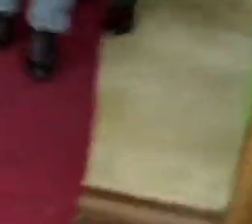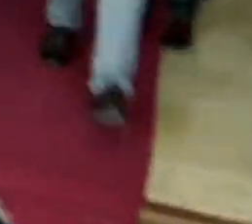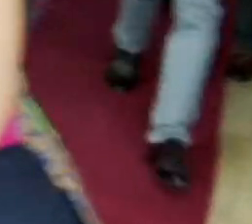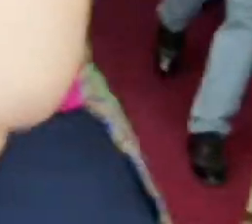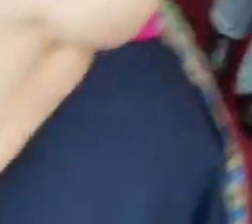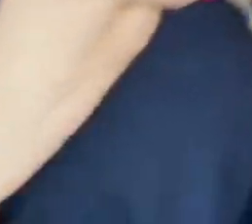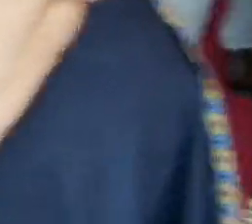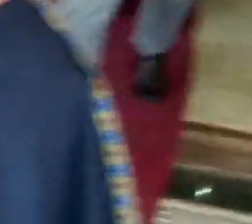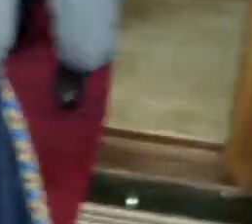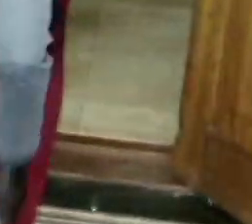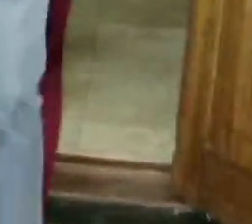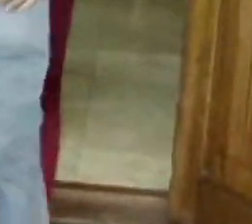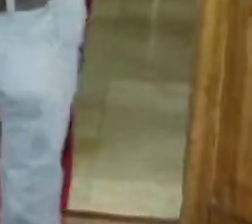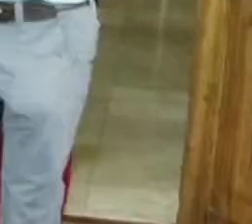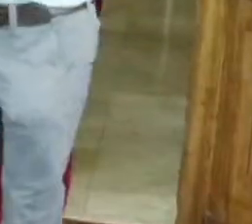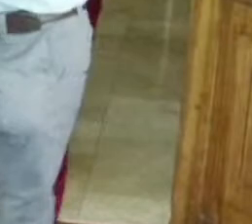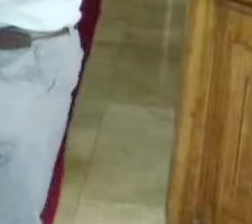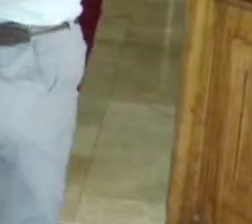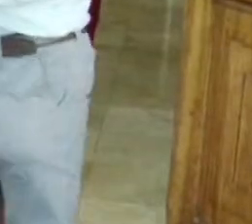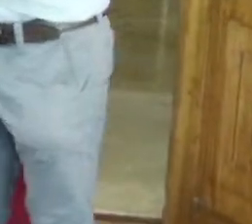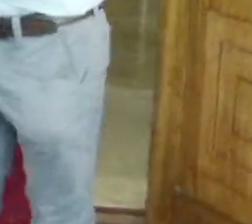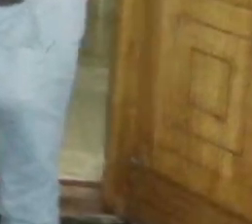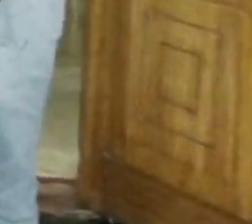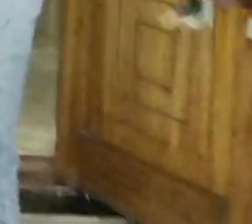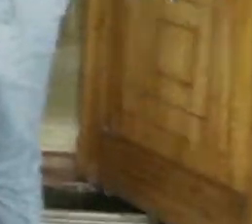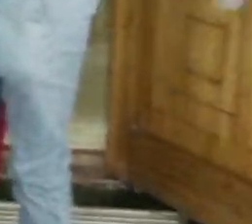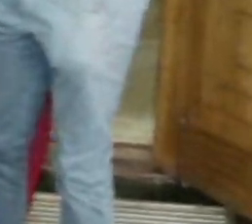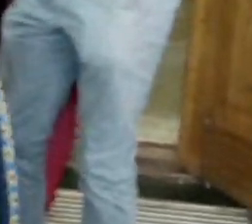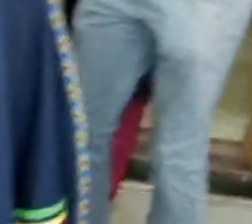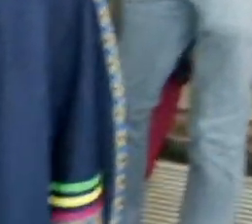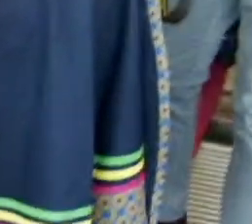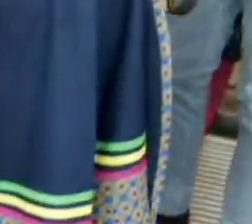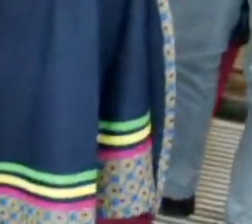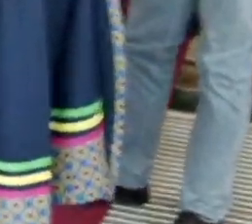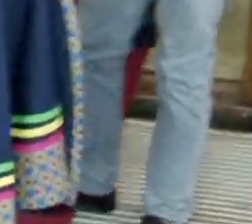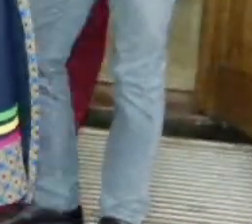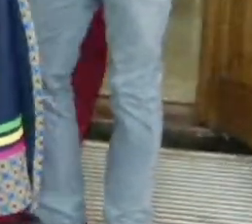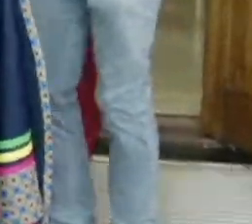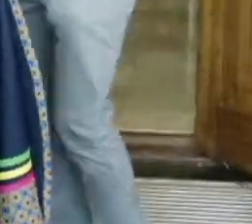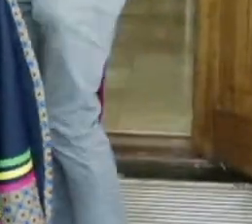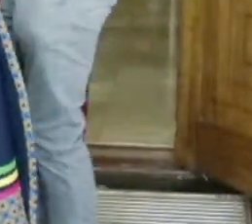yena umama noma wethu Ngakani.